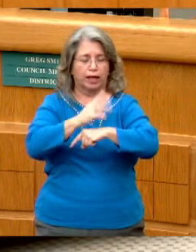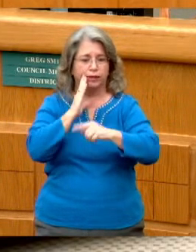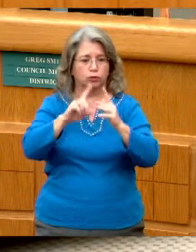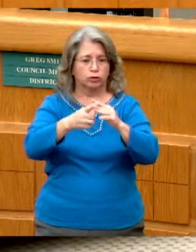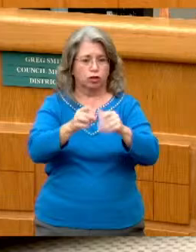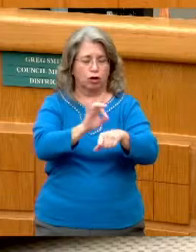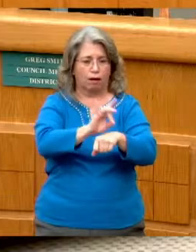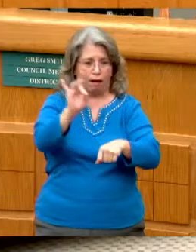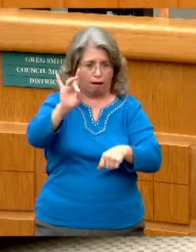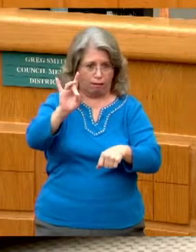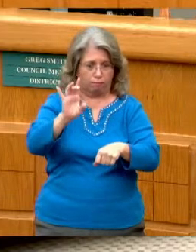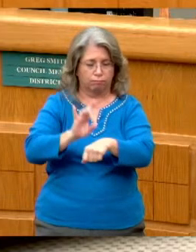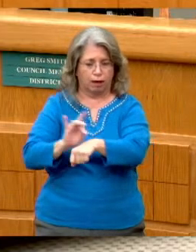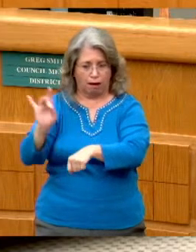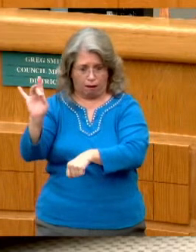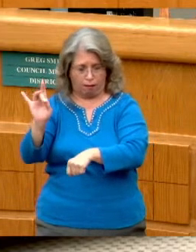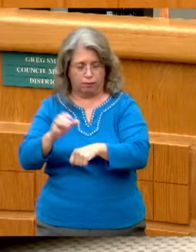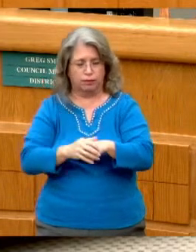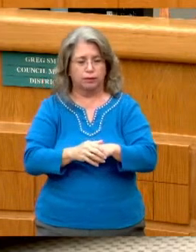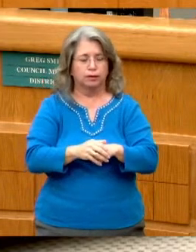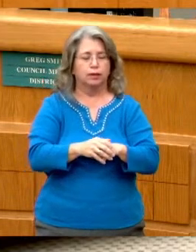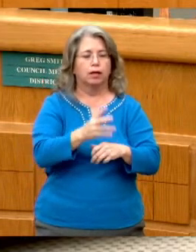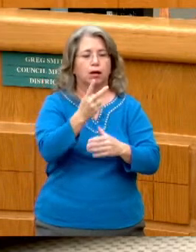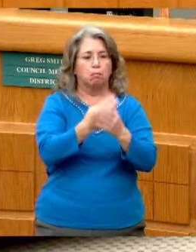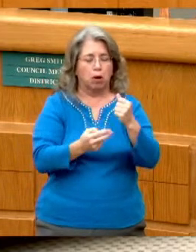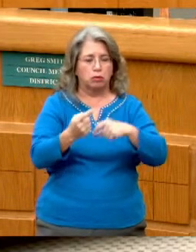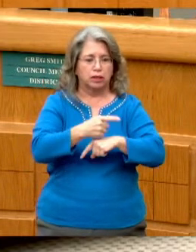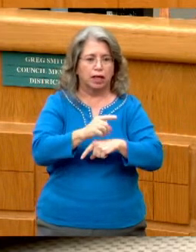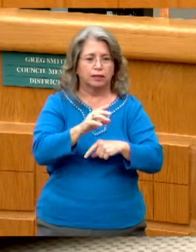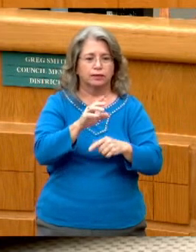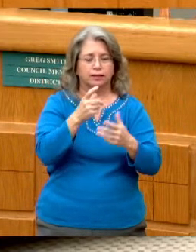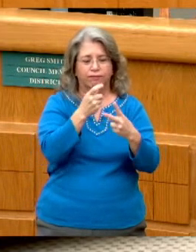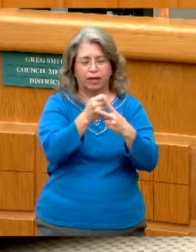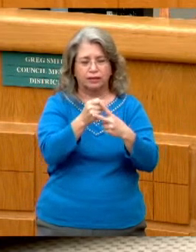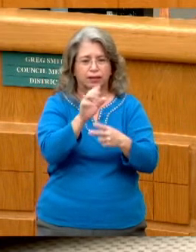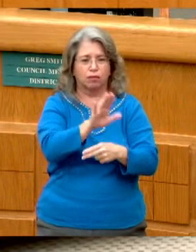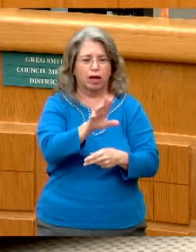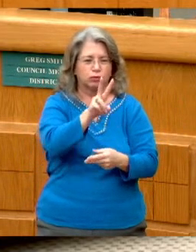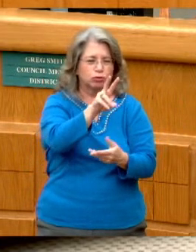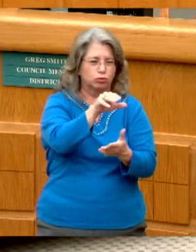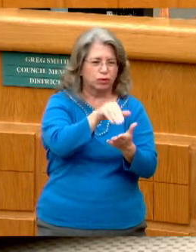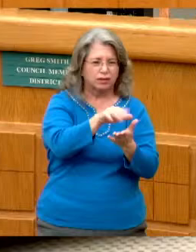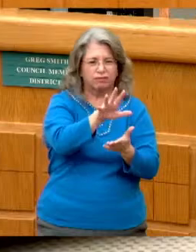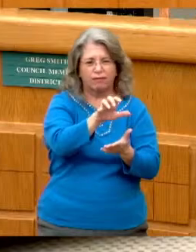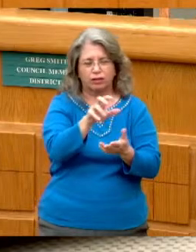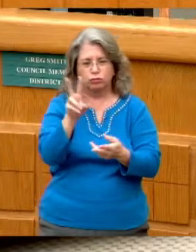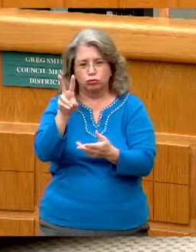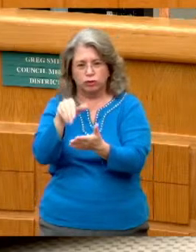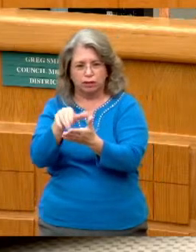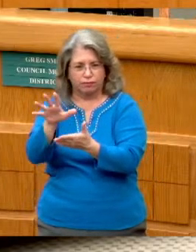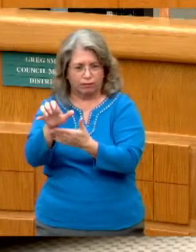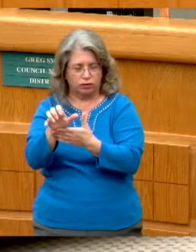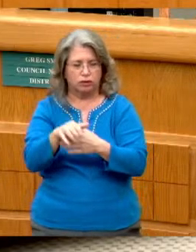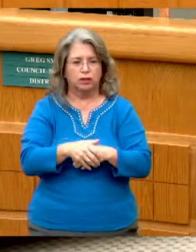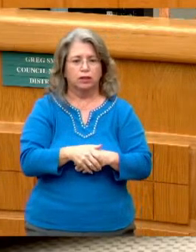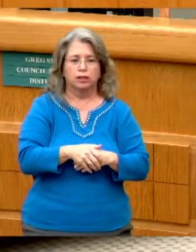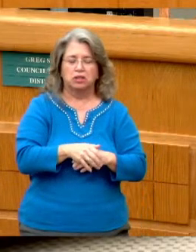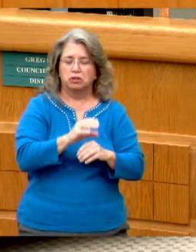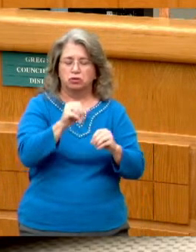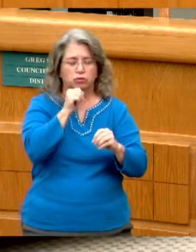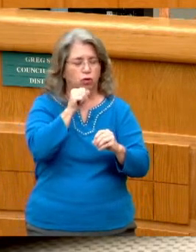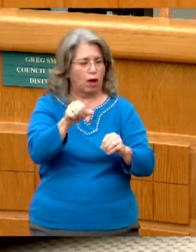vaccinated. And both days have zero pre-registration. So head right up on up there, we'll register you there on